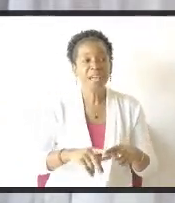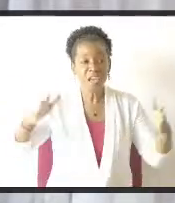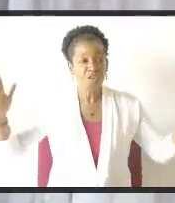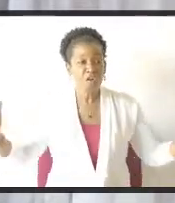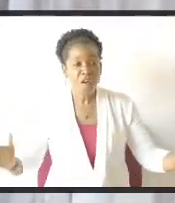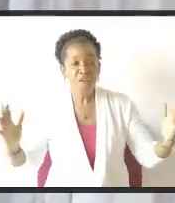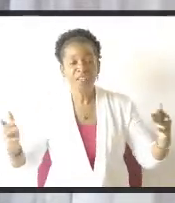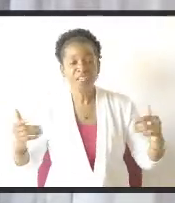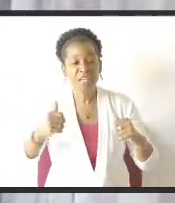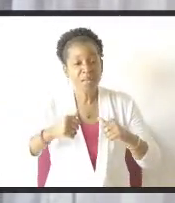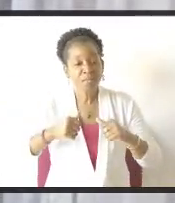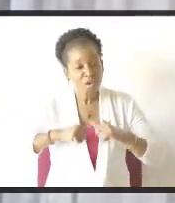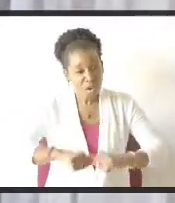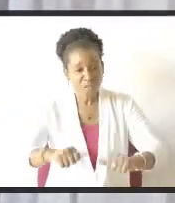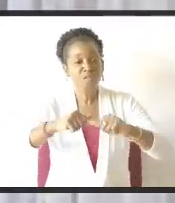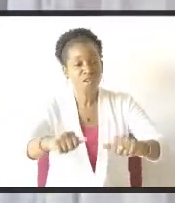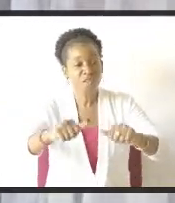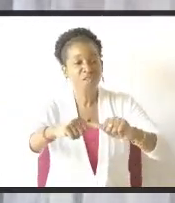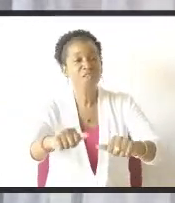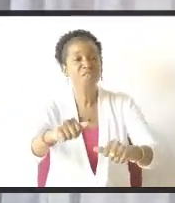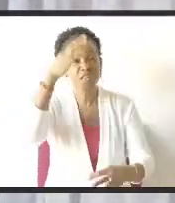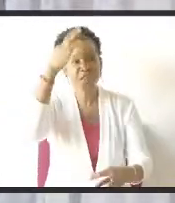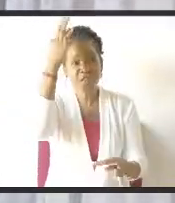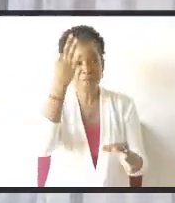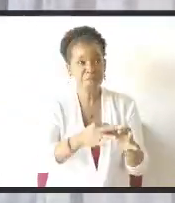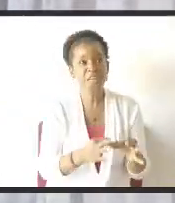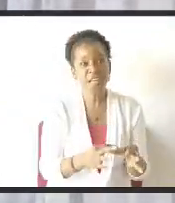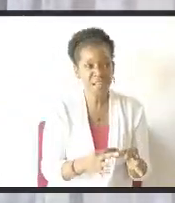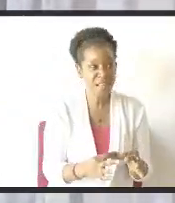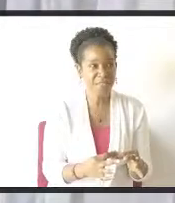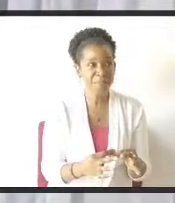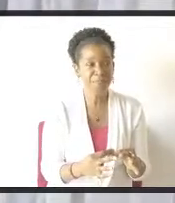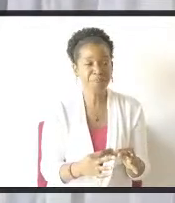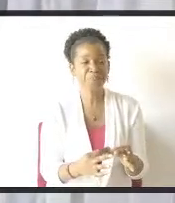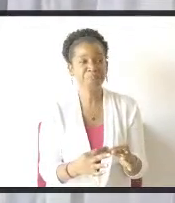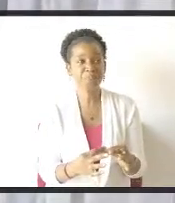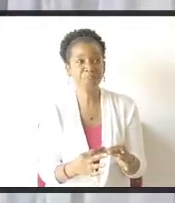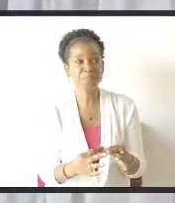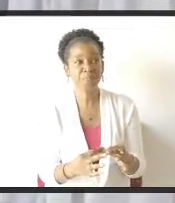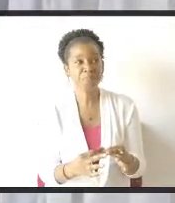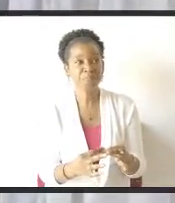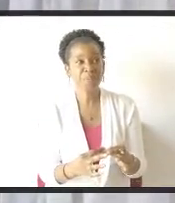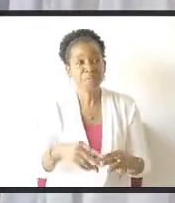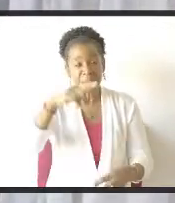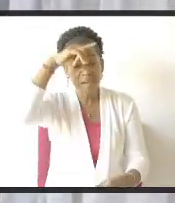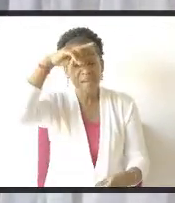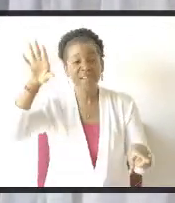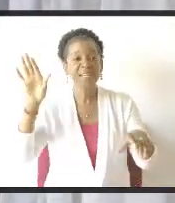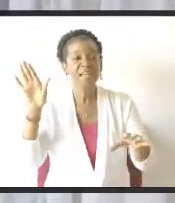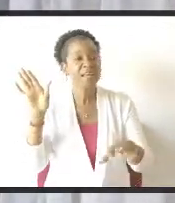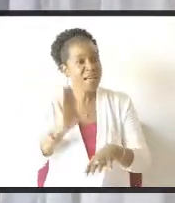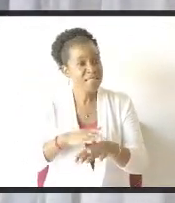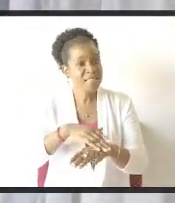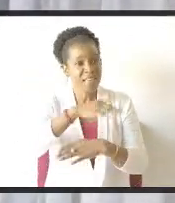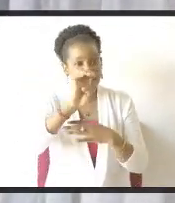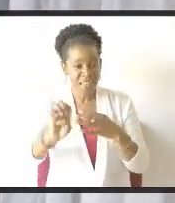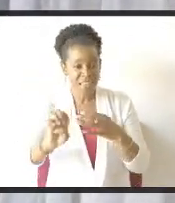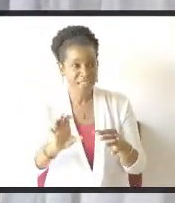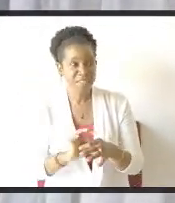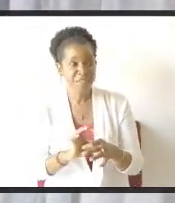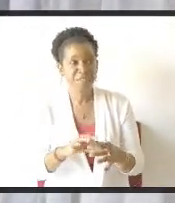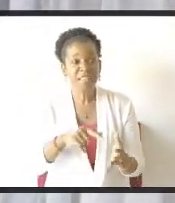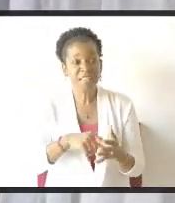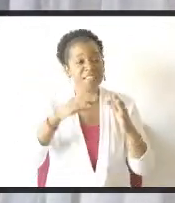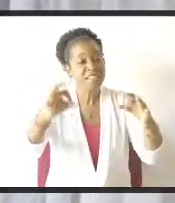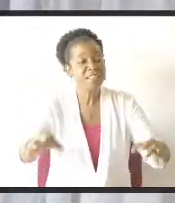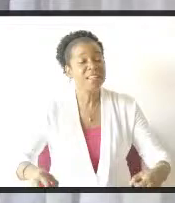there is laid up for me a crown of righteousness, which the Lord, the righteous judge,